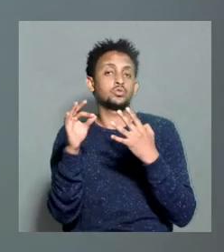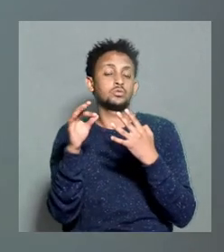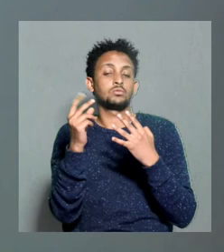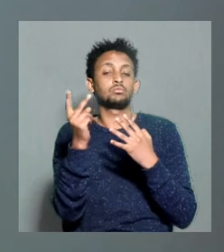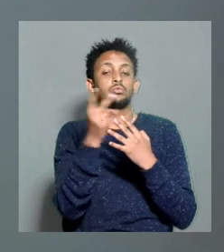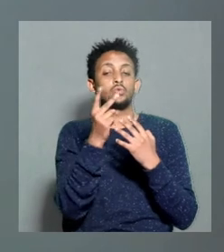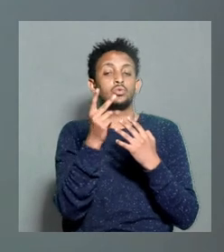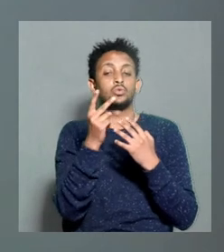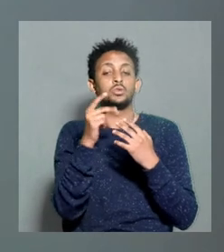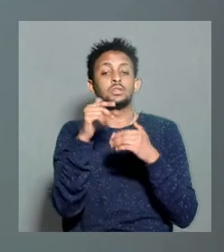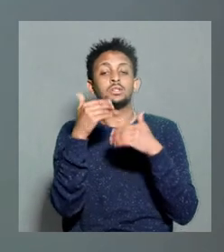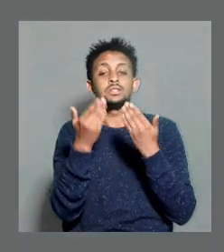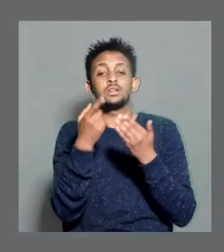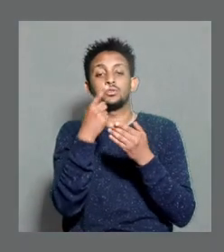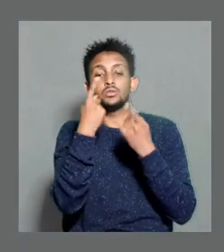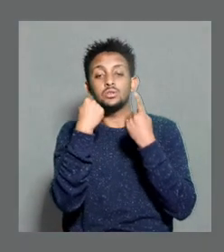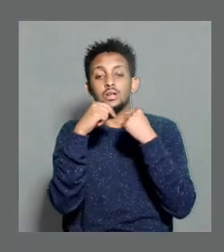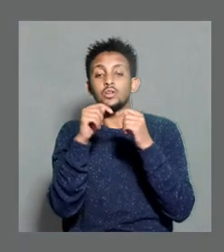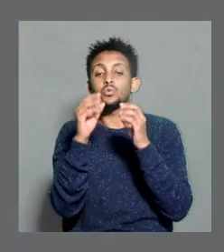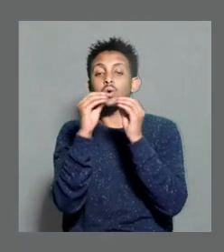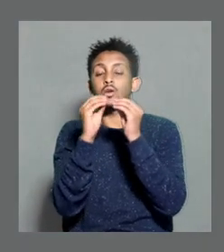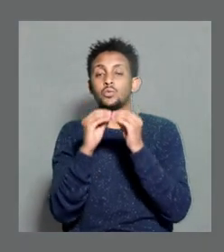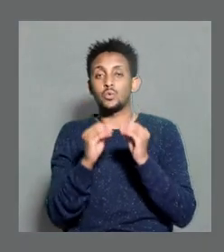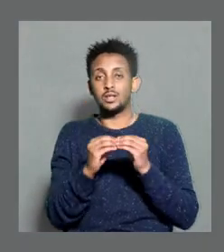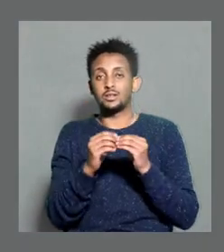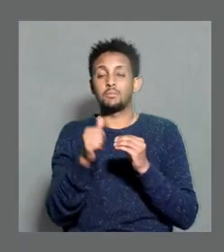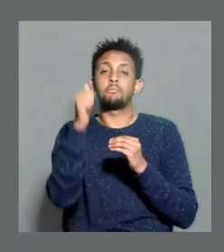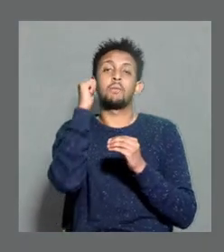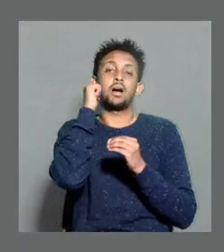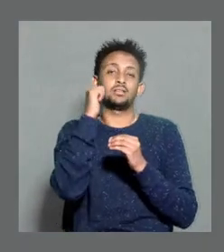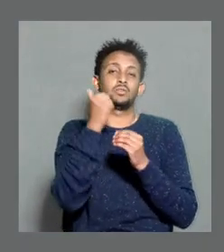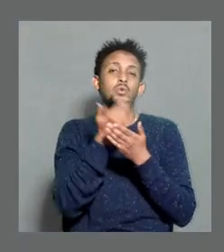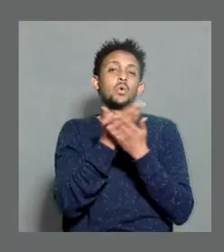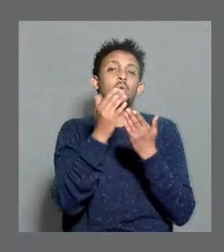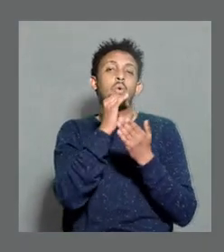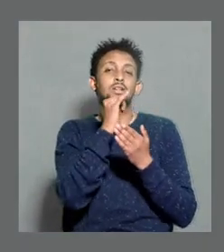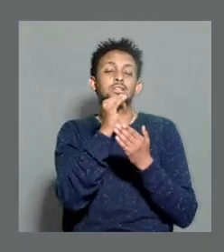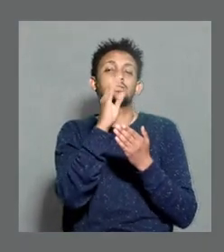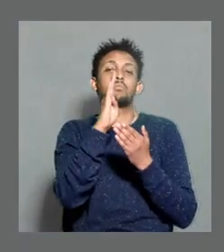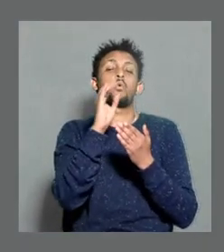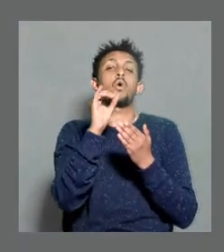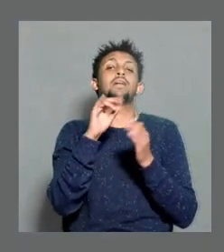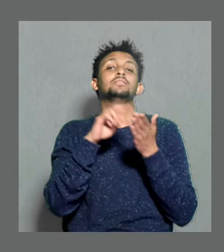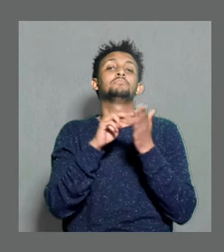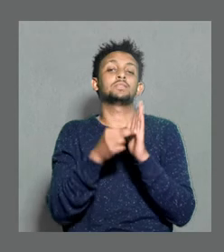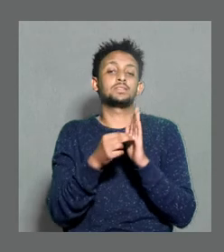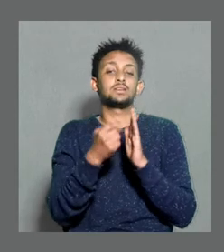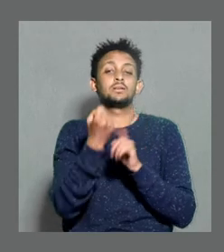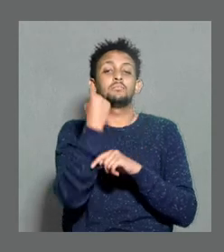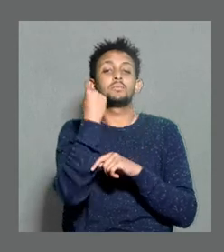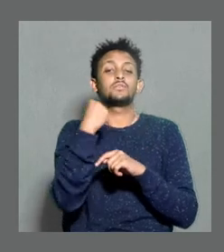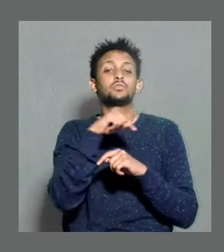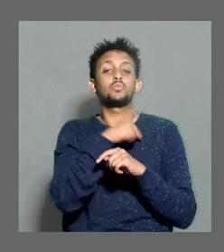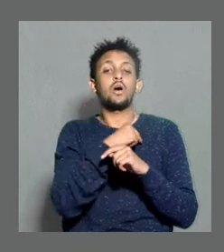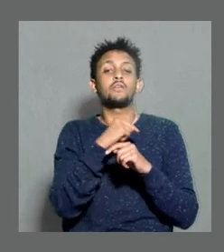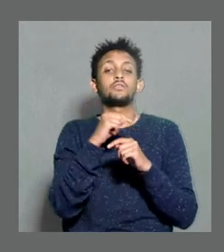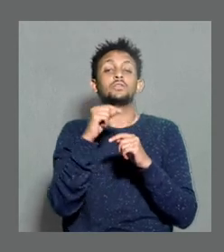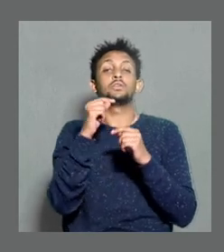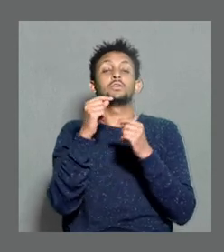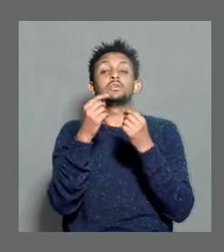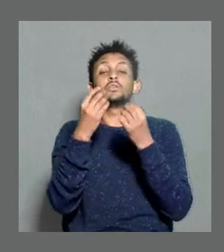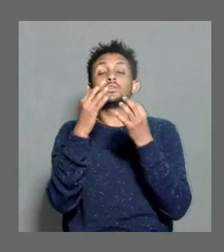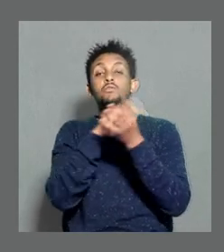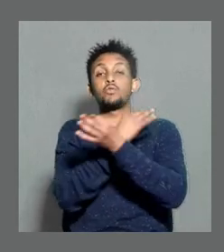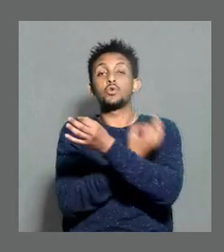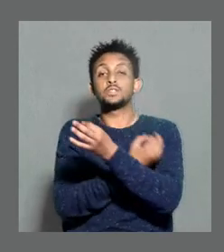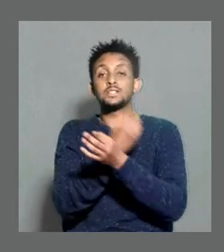two. And then let's try to calculate back. What is buoyant force means? Previously, we know that force of buoyancy can